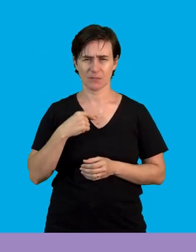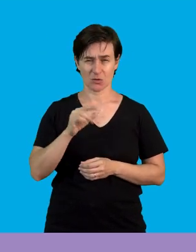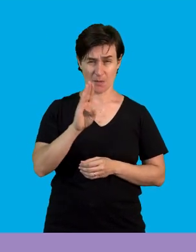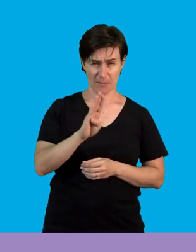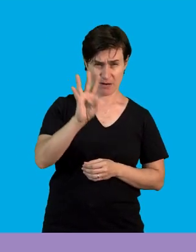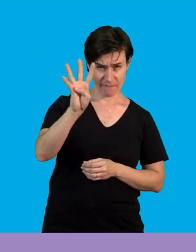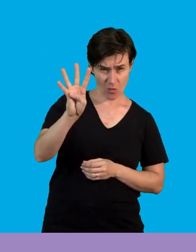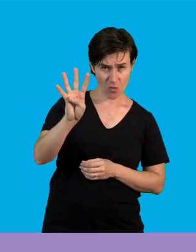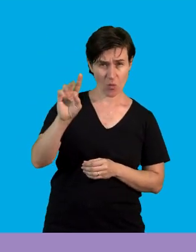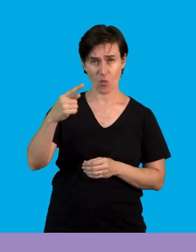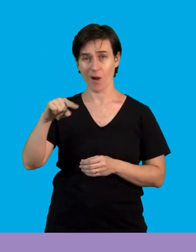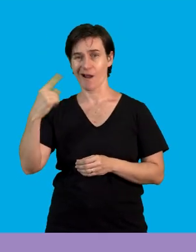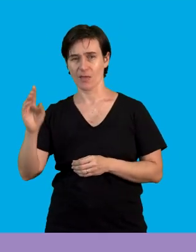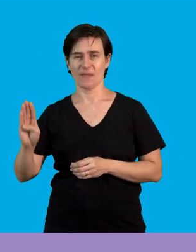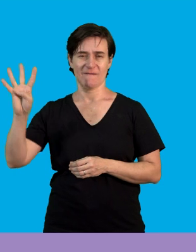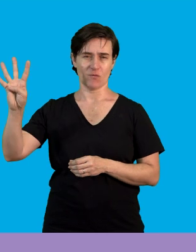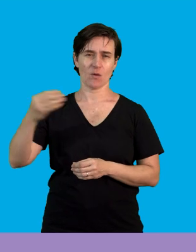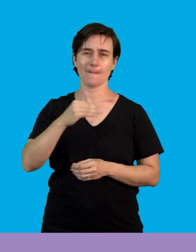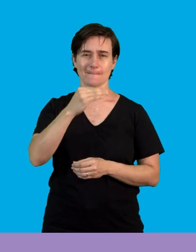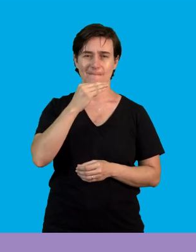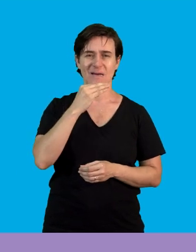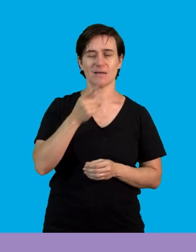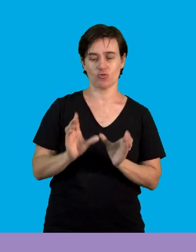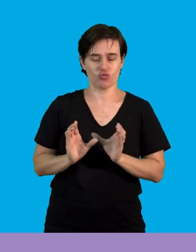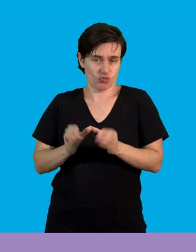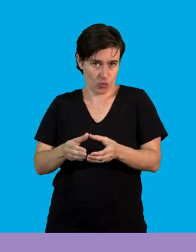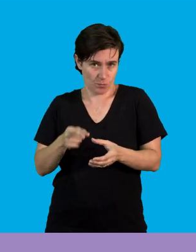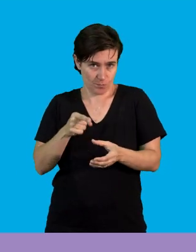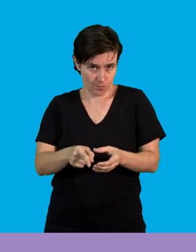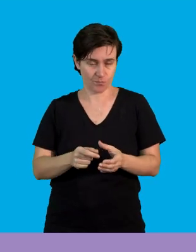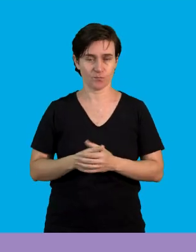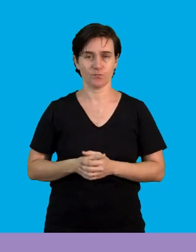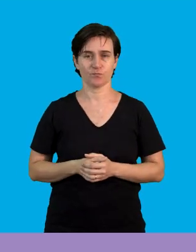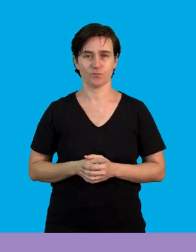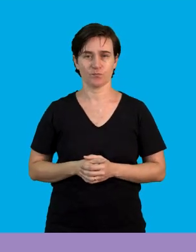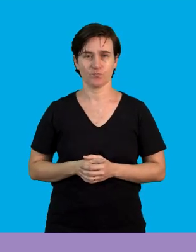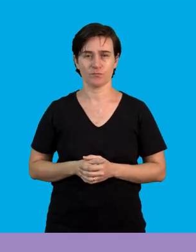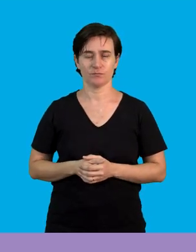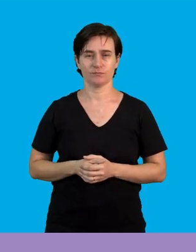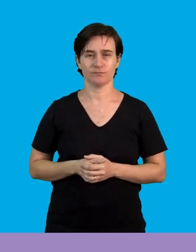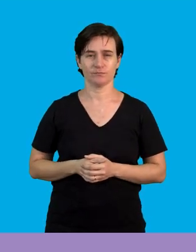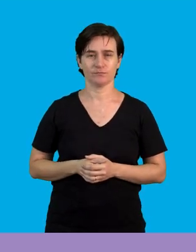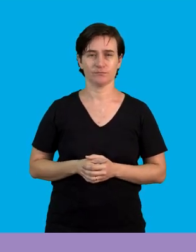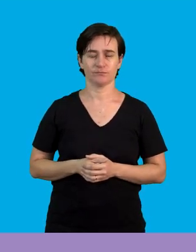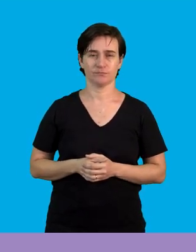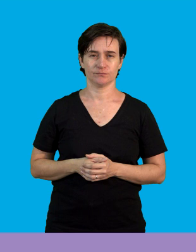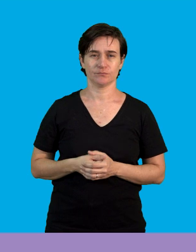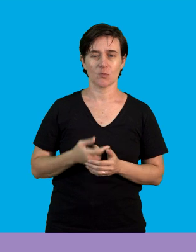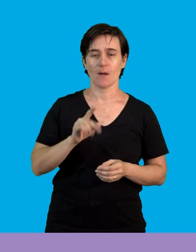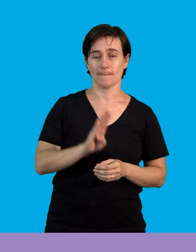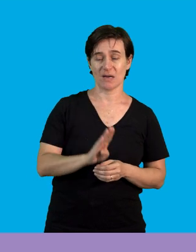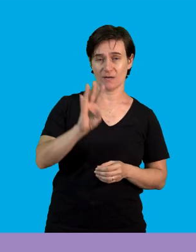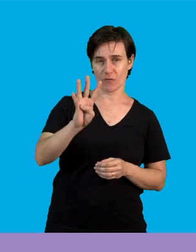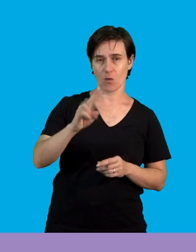have another b to the exponent 4, so those will be grouped together, b to the exponent 4 and b to